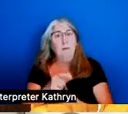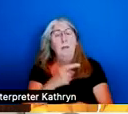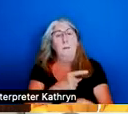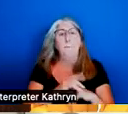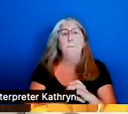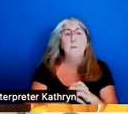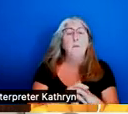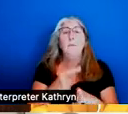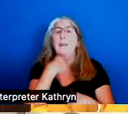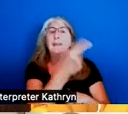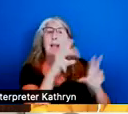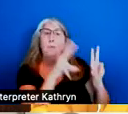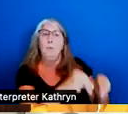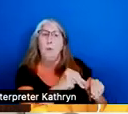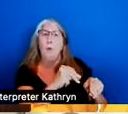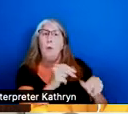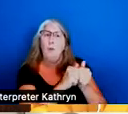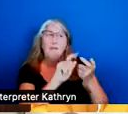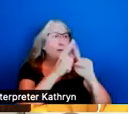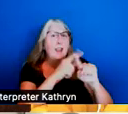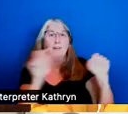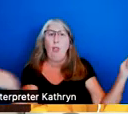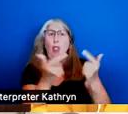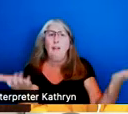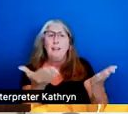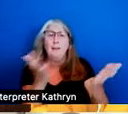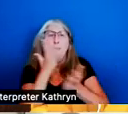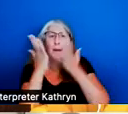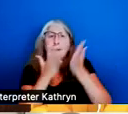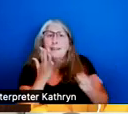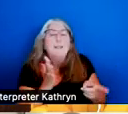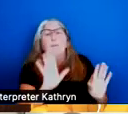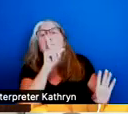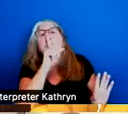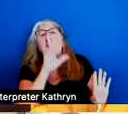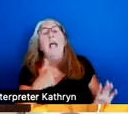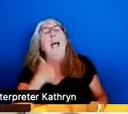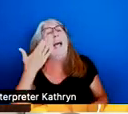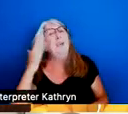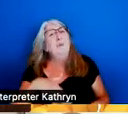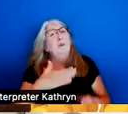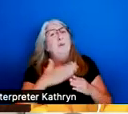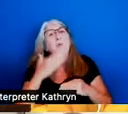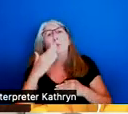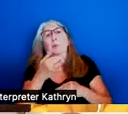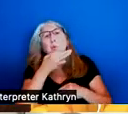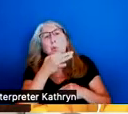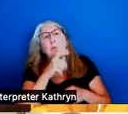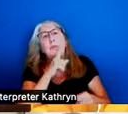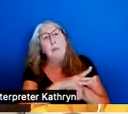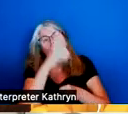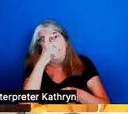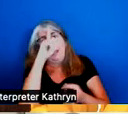and embarrass him. I knew that it was too soon to make such a commitment because I believe in marriage is